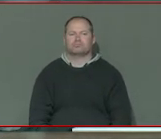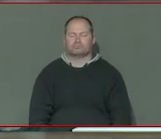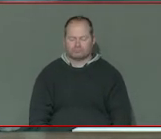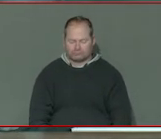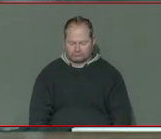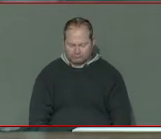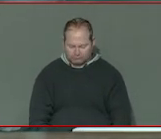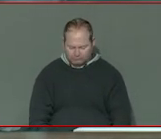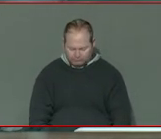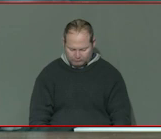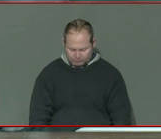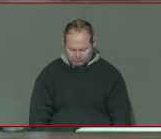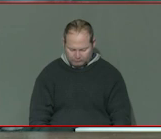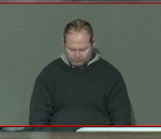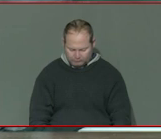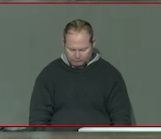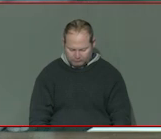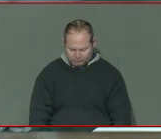8480.